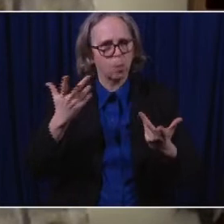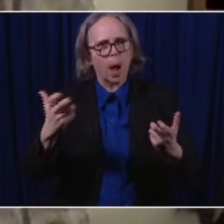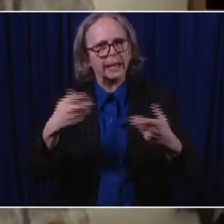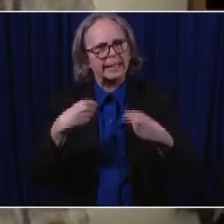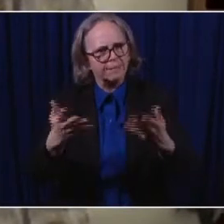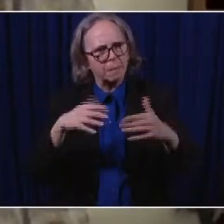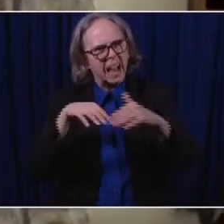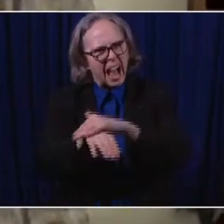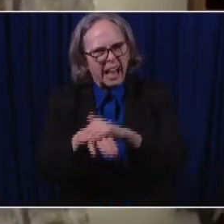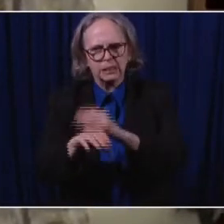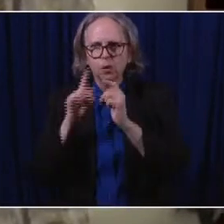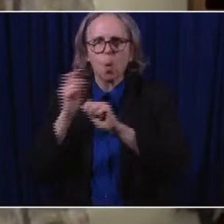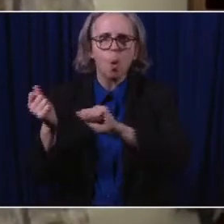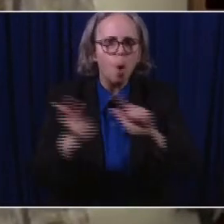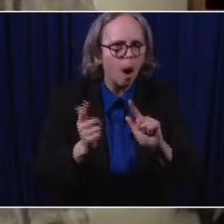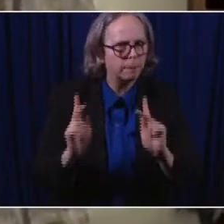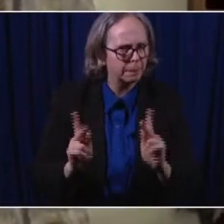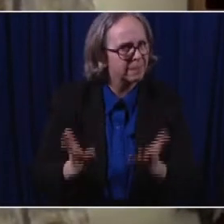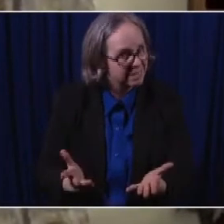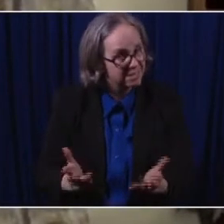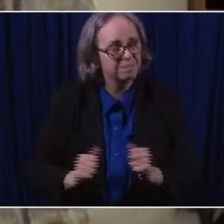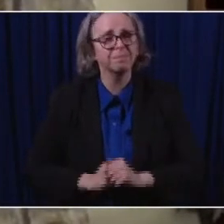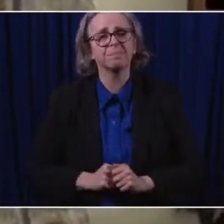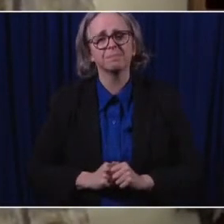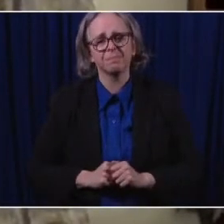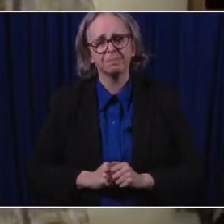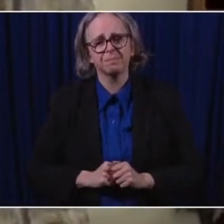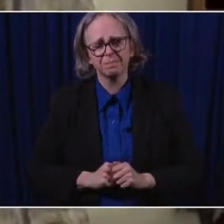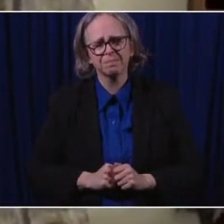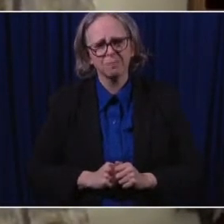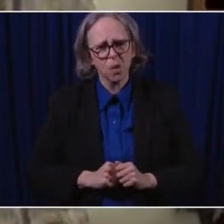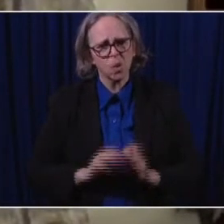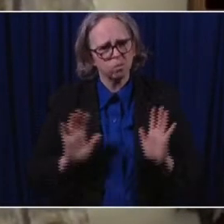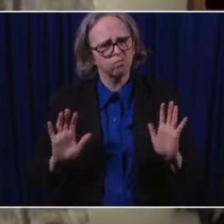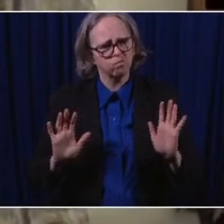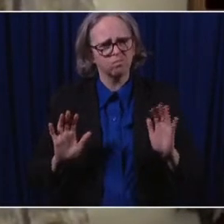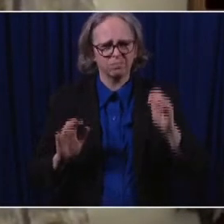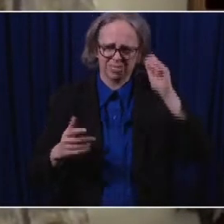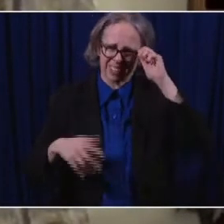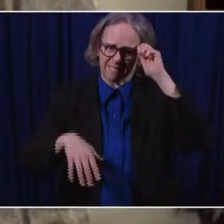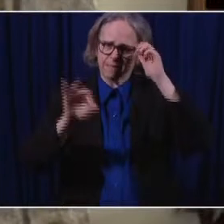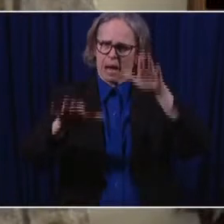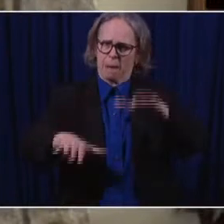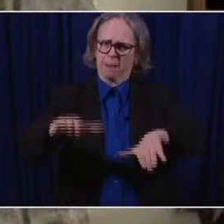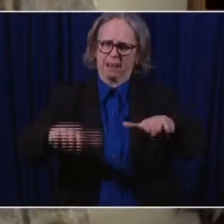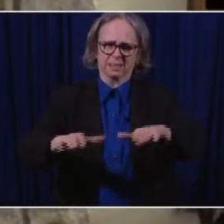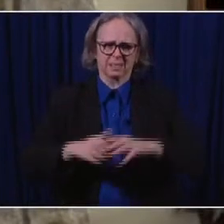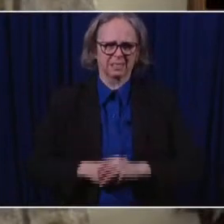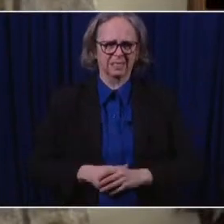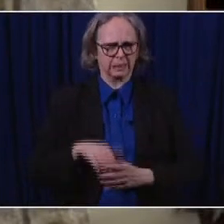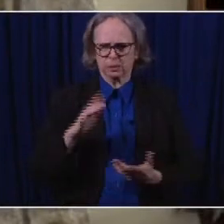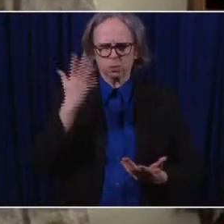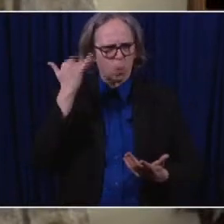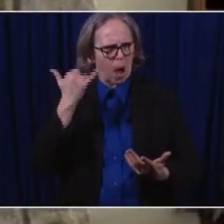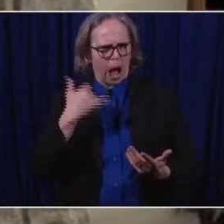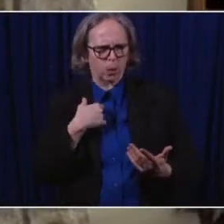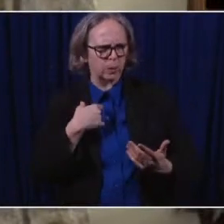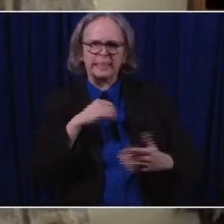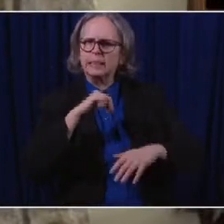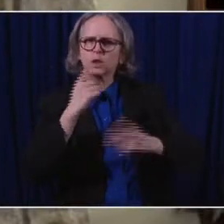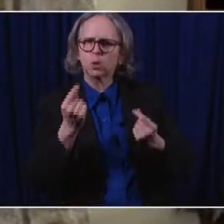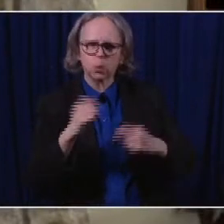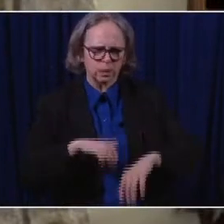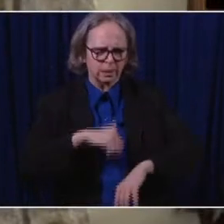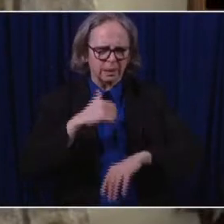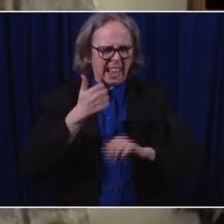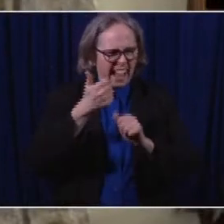of the things that we did is we put it into every county. This place in Monroe County, this